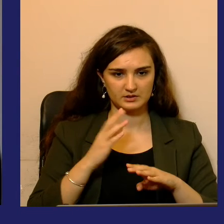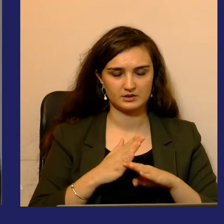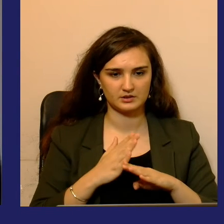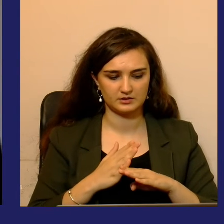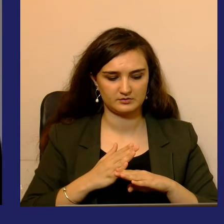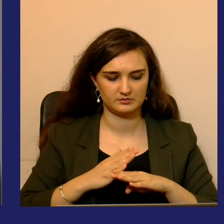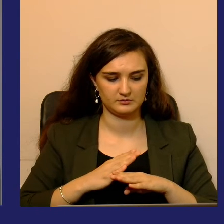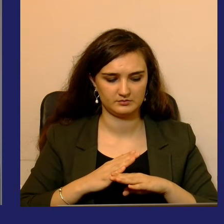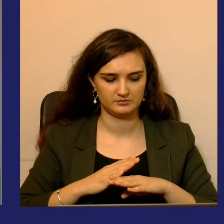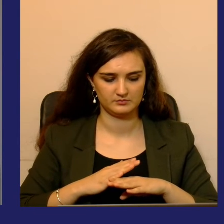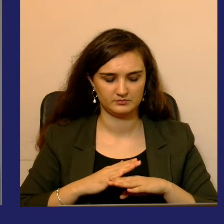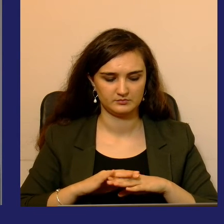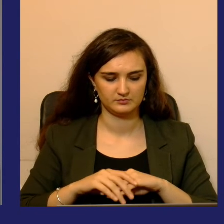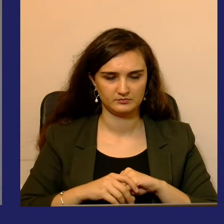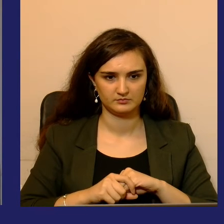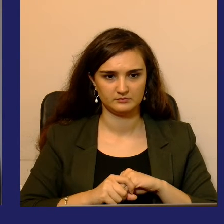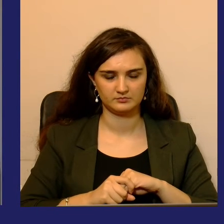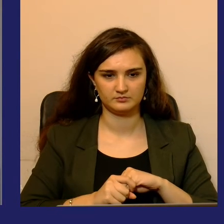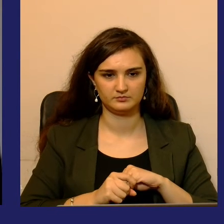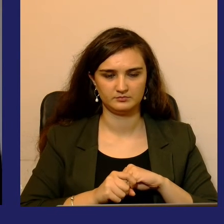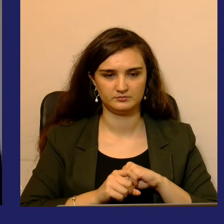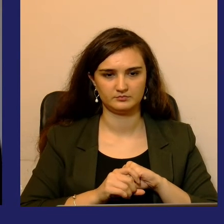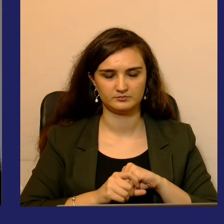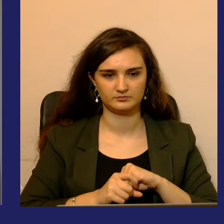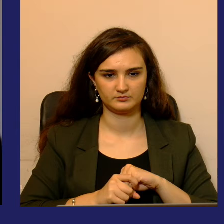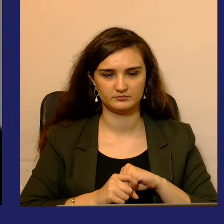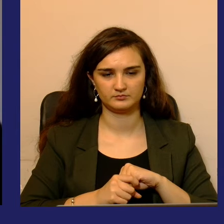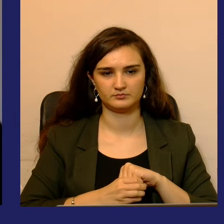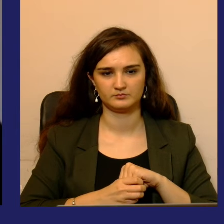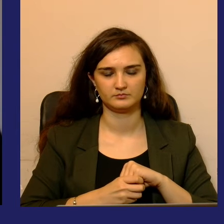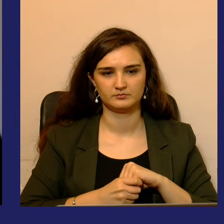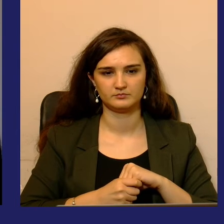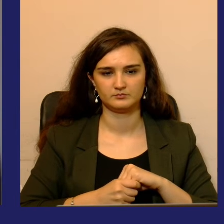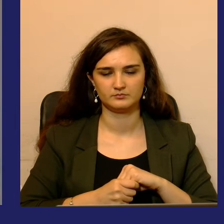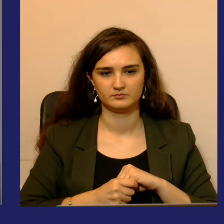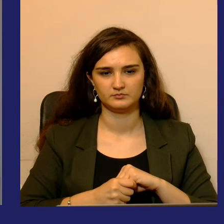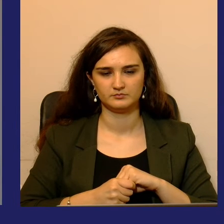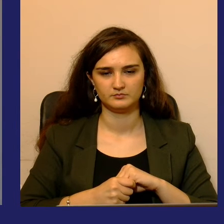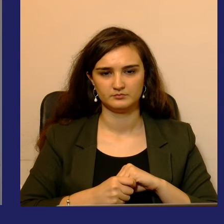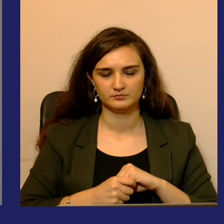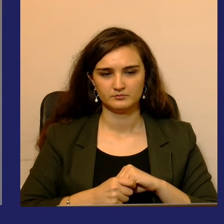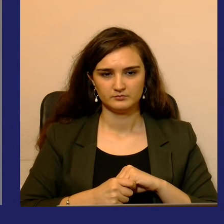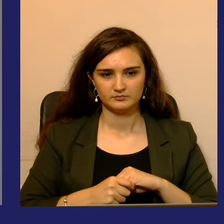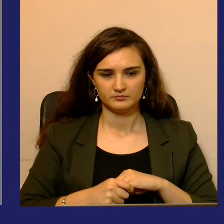very familiar. IFAS has partnered very closely with both of the electoral institutions for many years now, and have